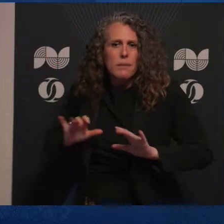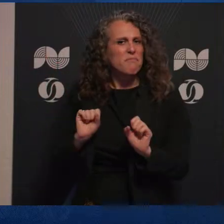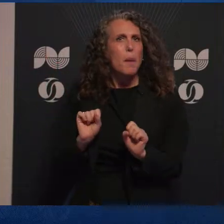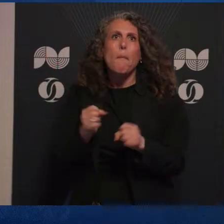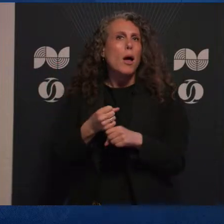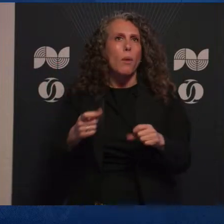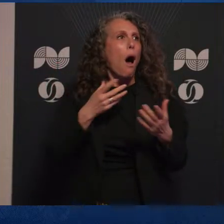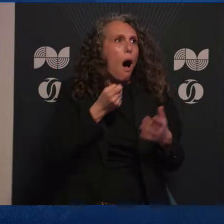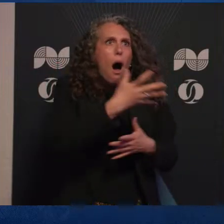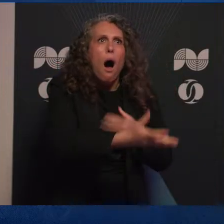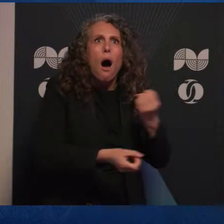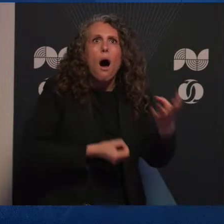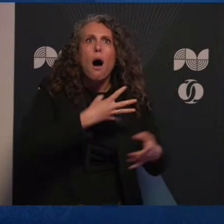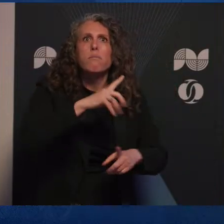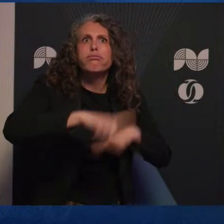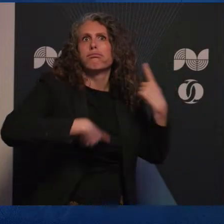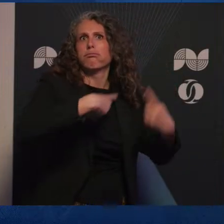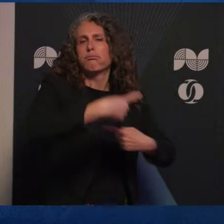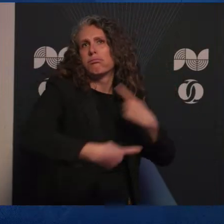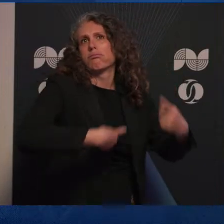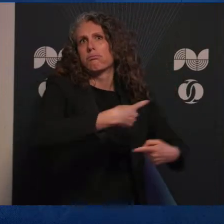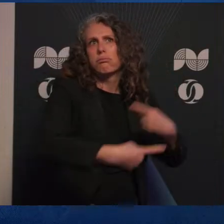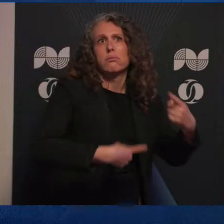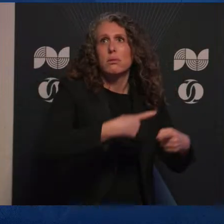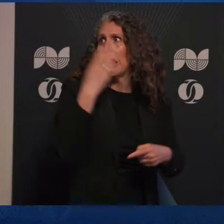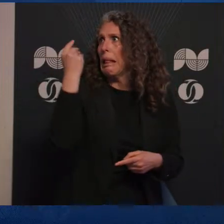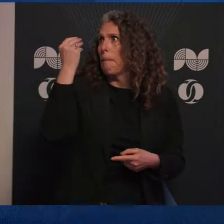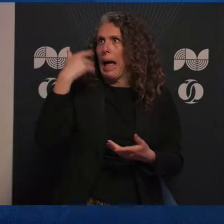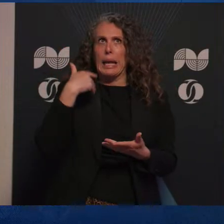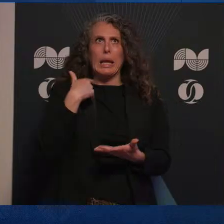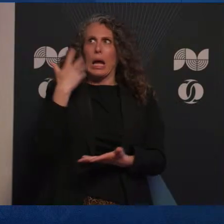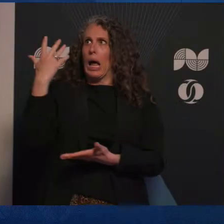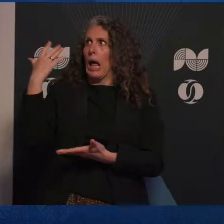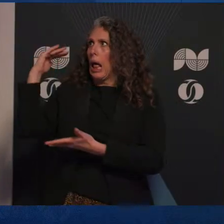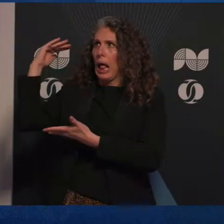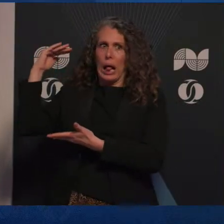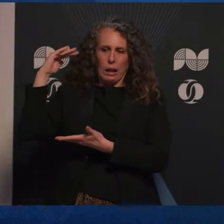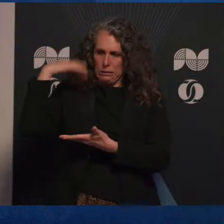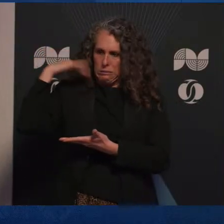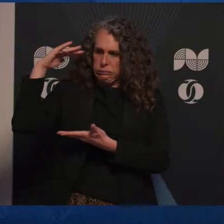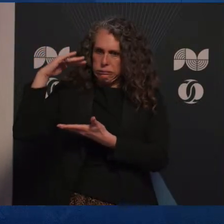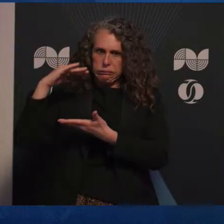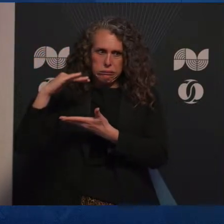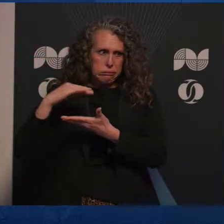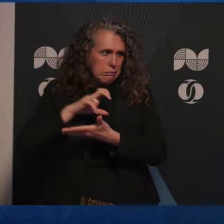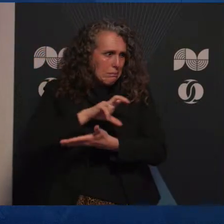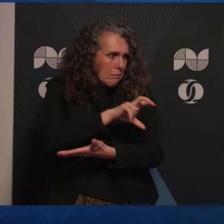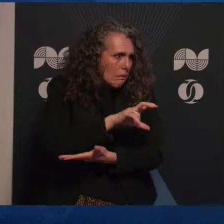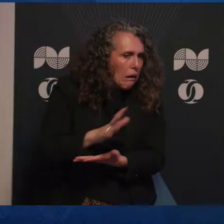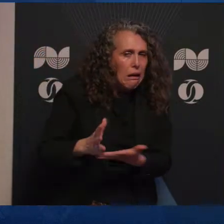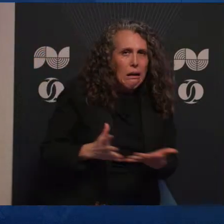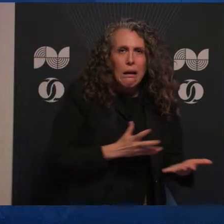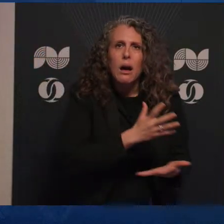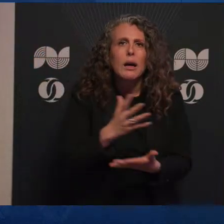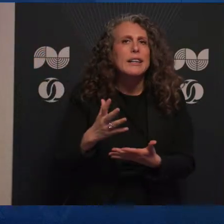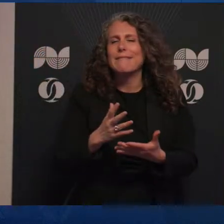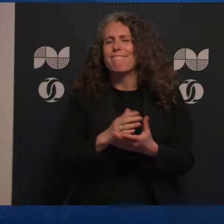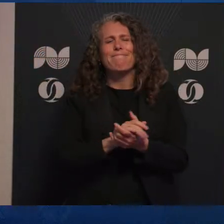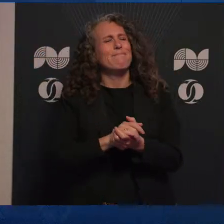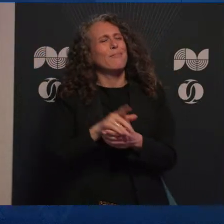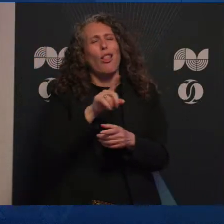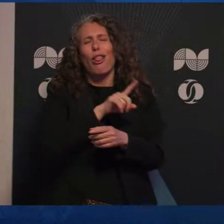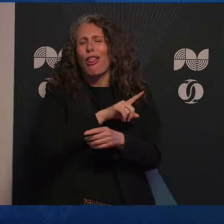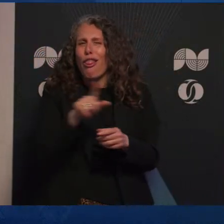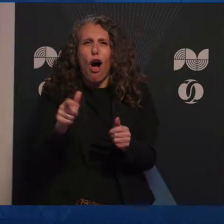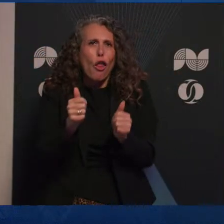current time of stretched budget, signing up for spending a lot of money for a very long time is not a prudent thing